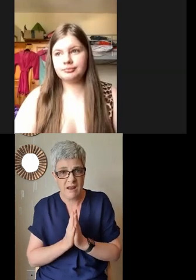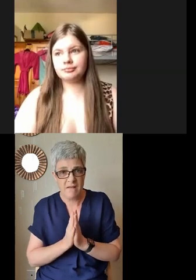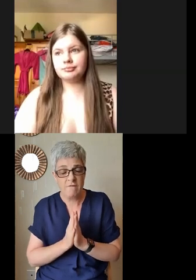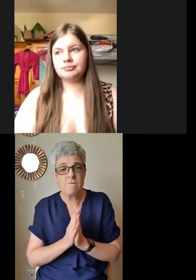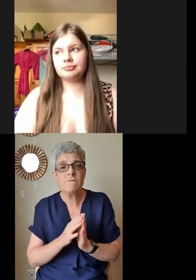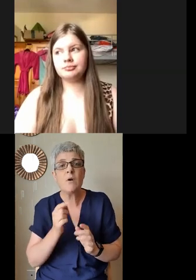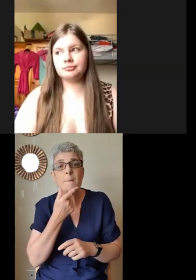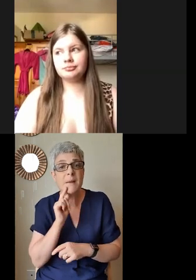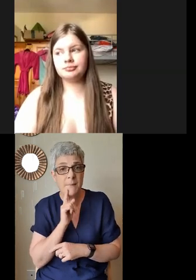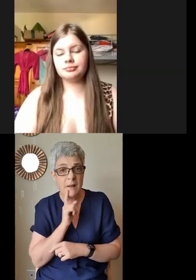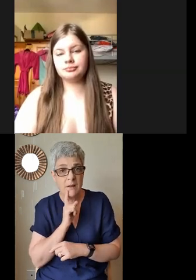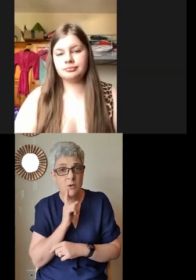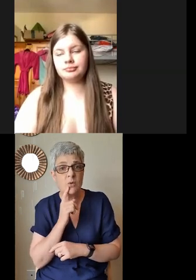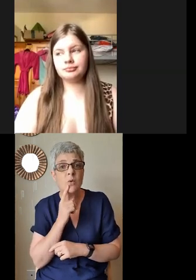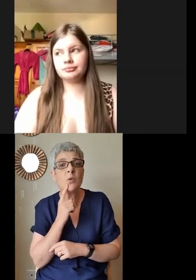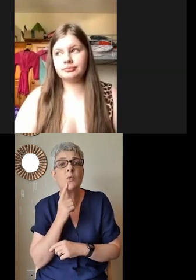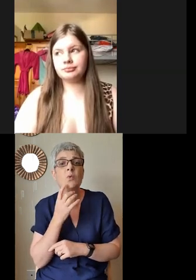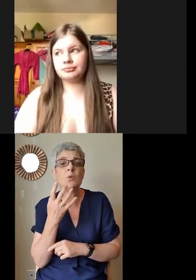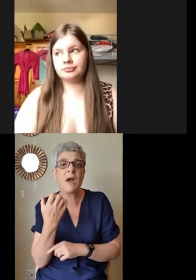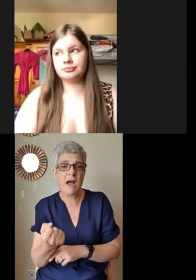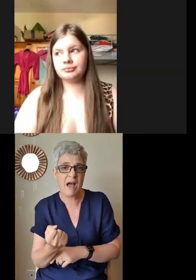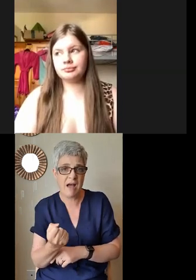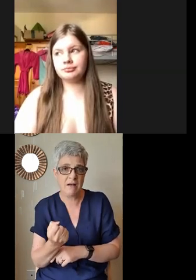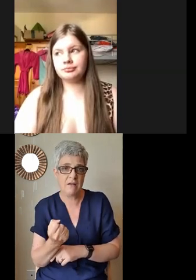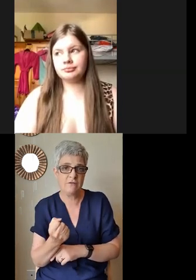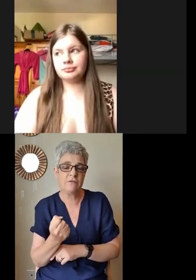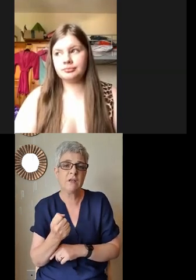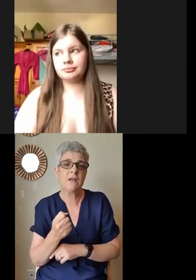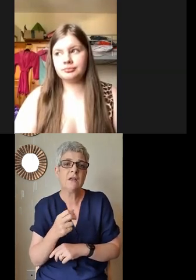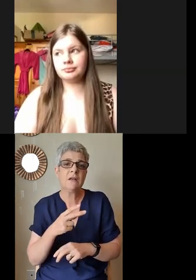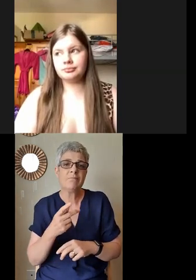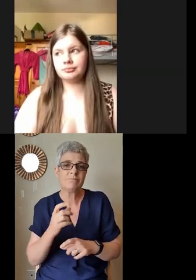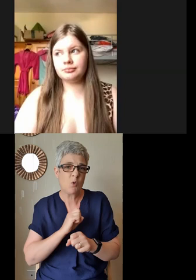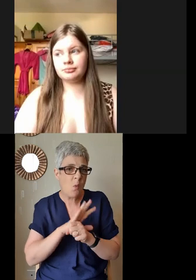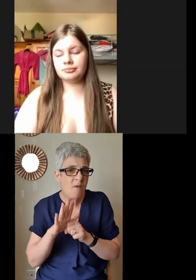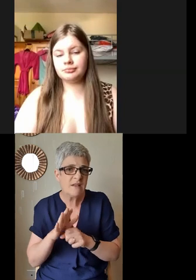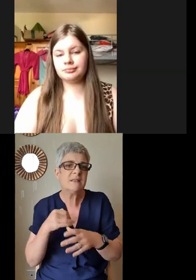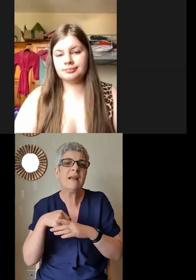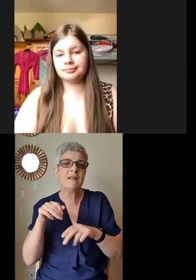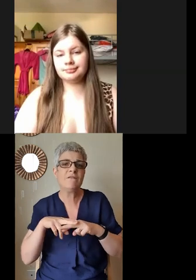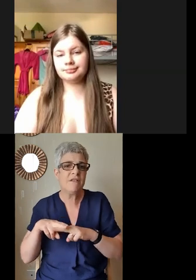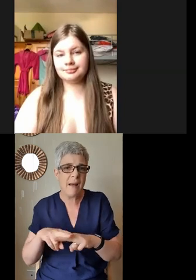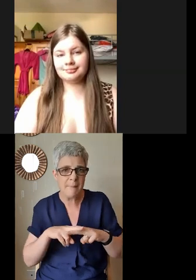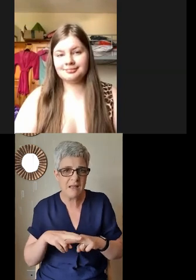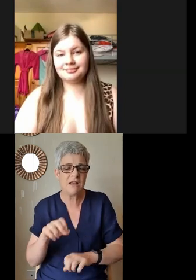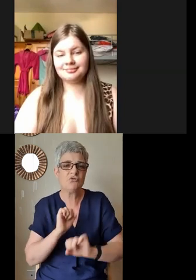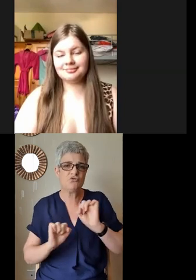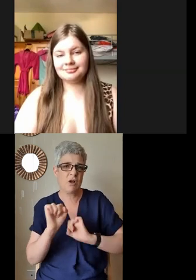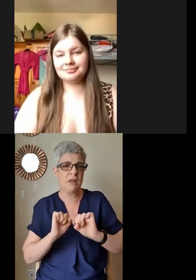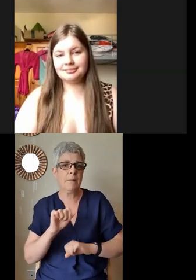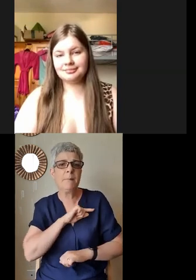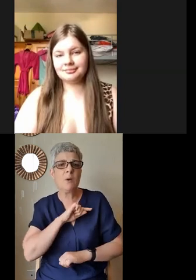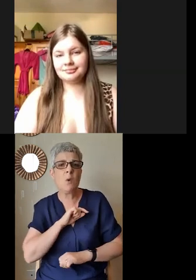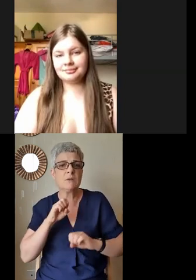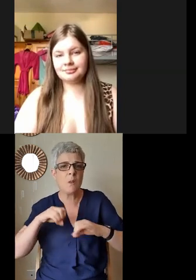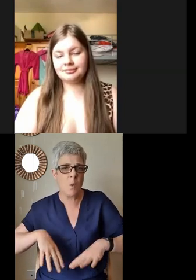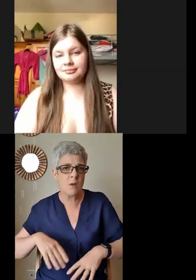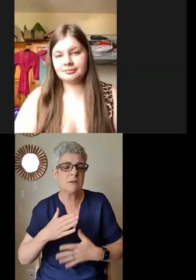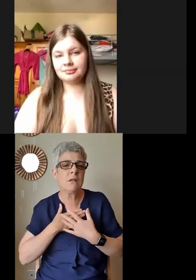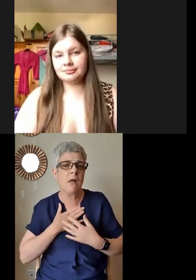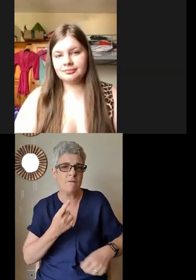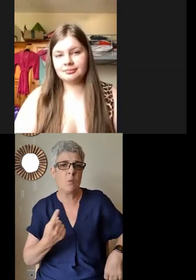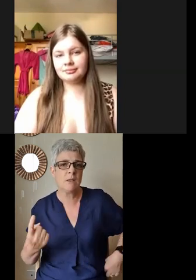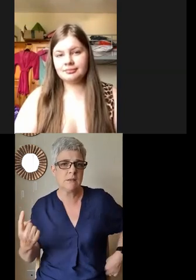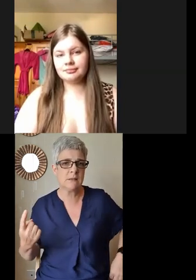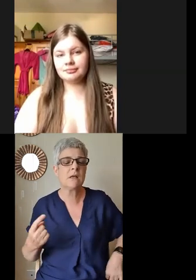particular, those who have COVID families and are struggling with the loss of loved ones. We pray that you would